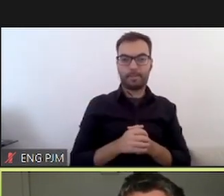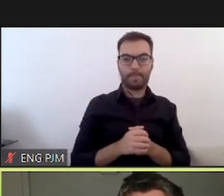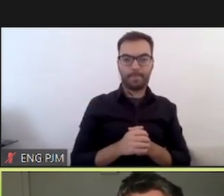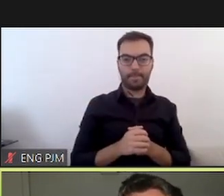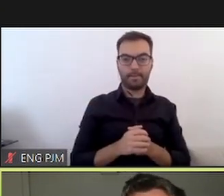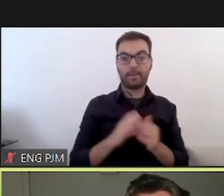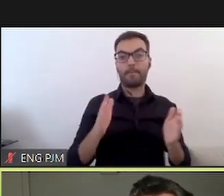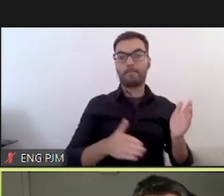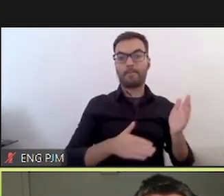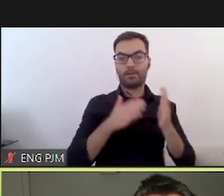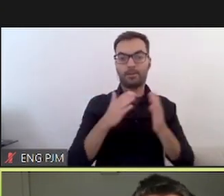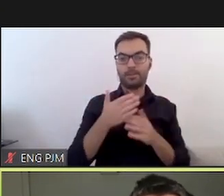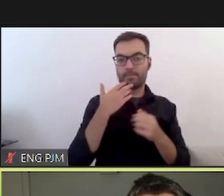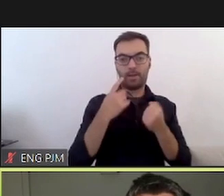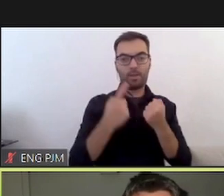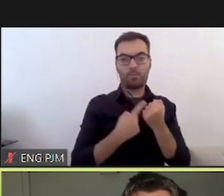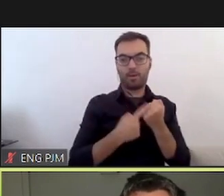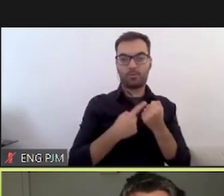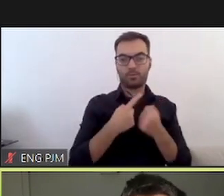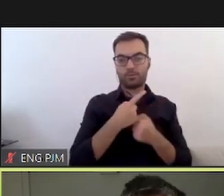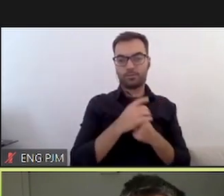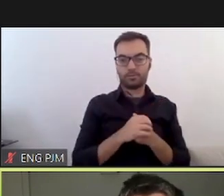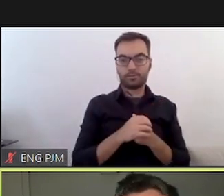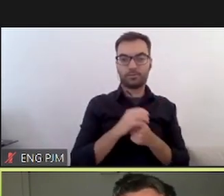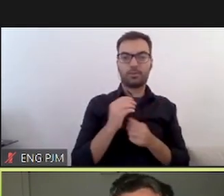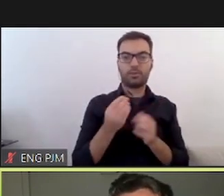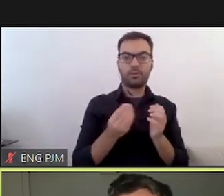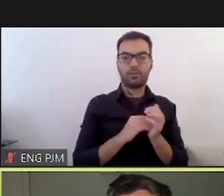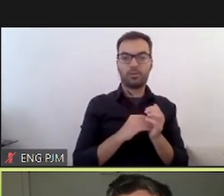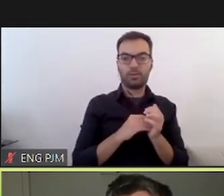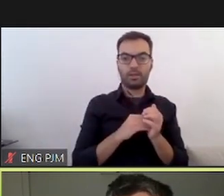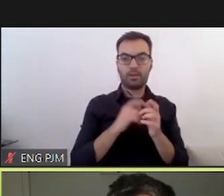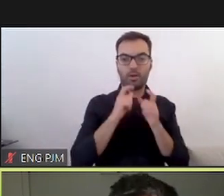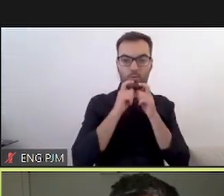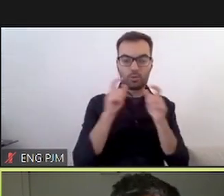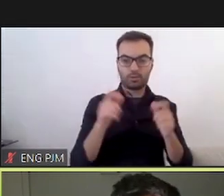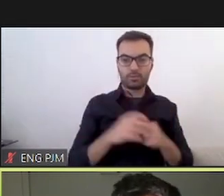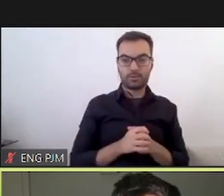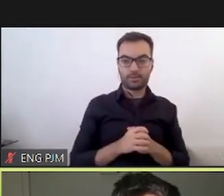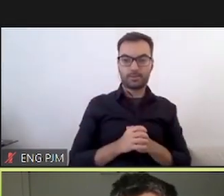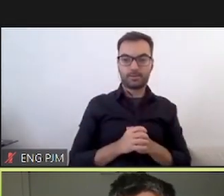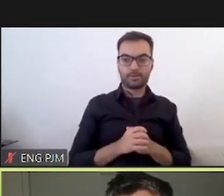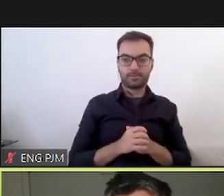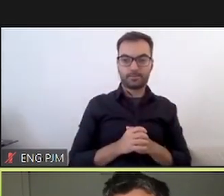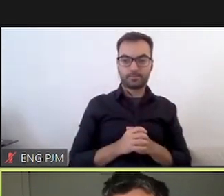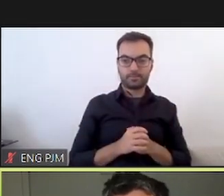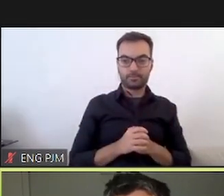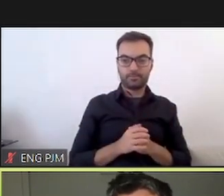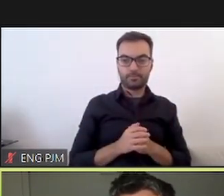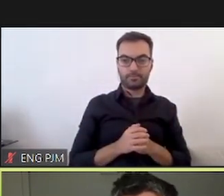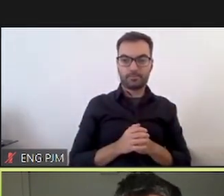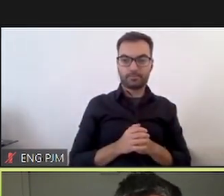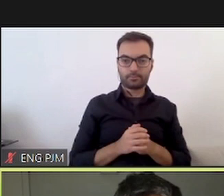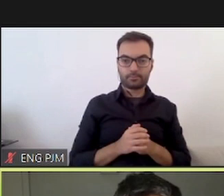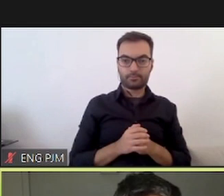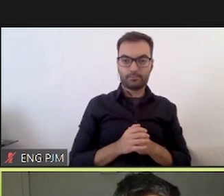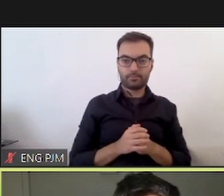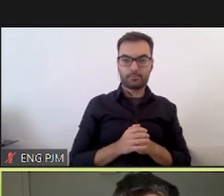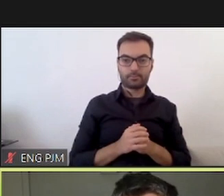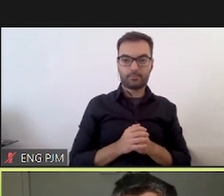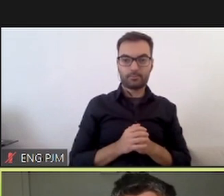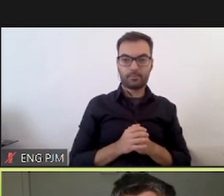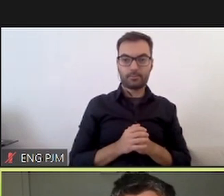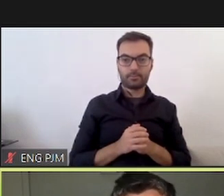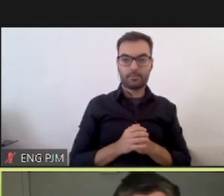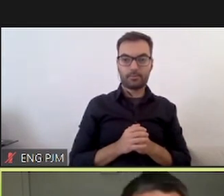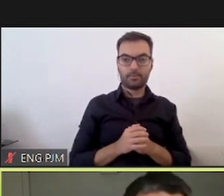Then there is no number for add ad commercial, ad advertisement.